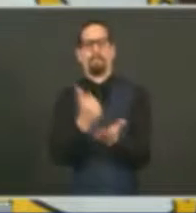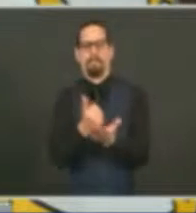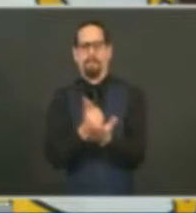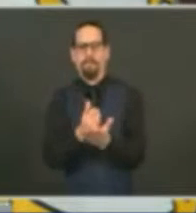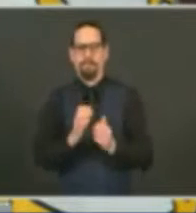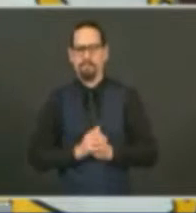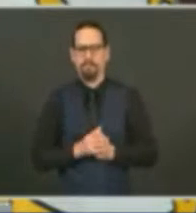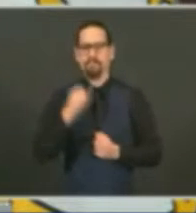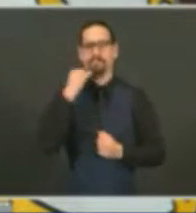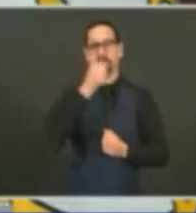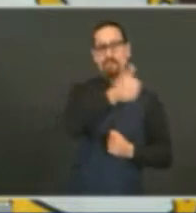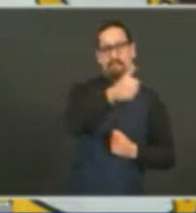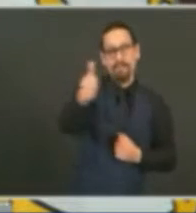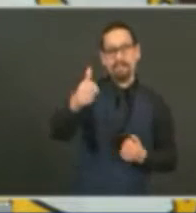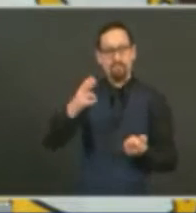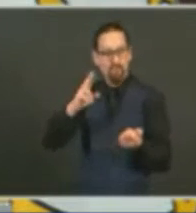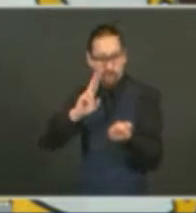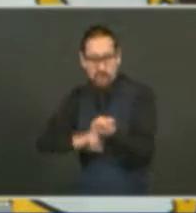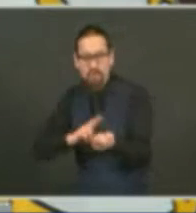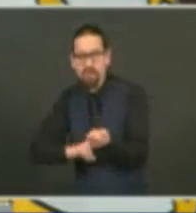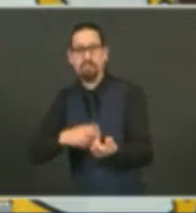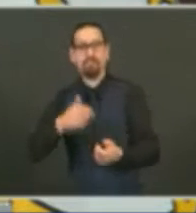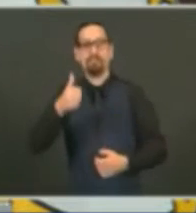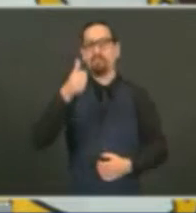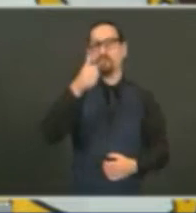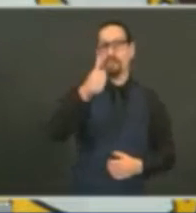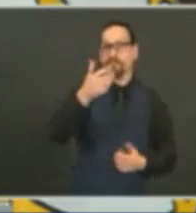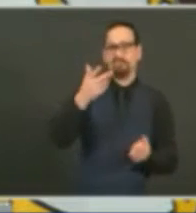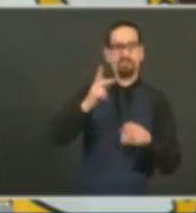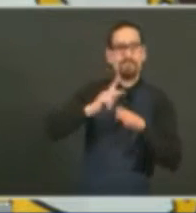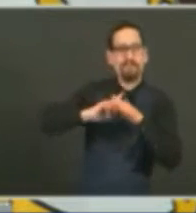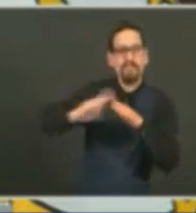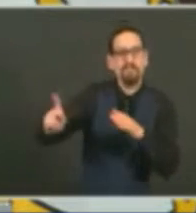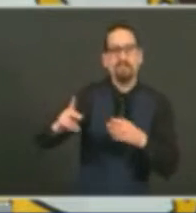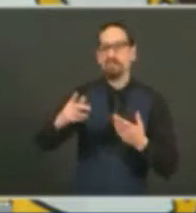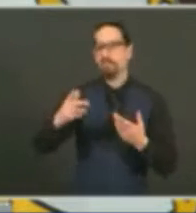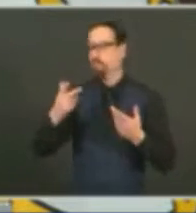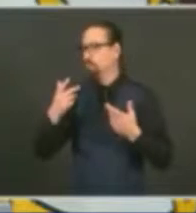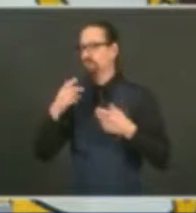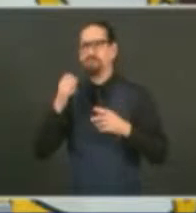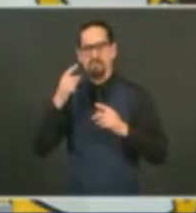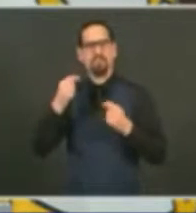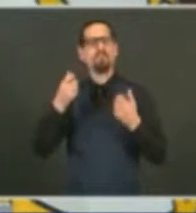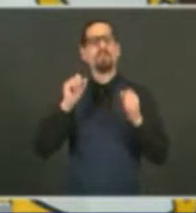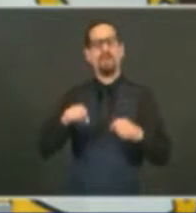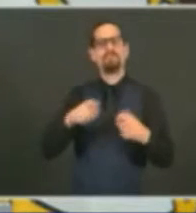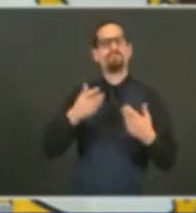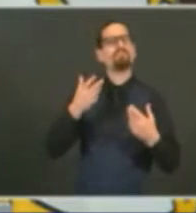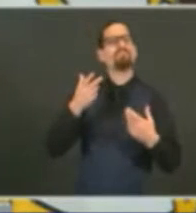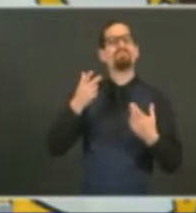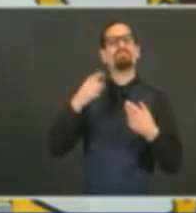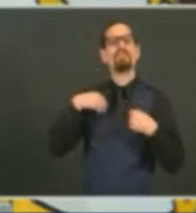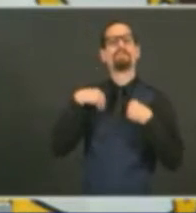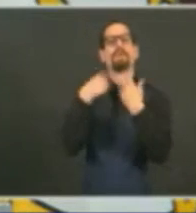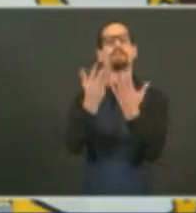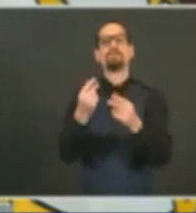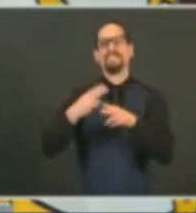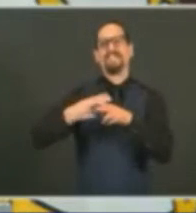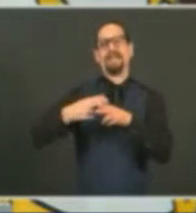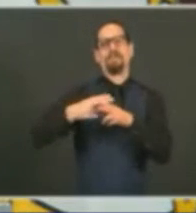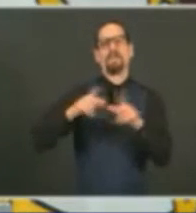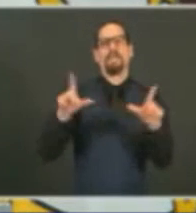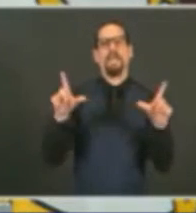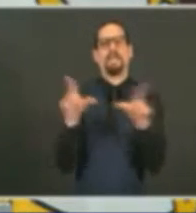So this week, the Department of Health again began issuing temporary licenses to retirees, visiting healthcare workers,